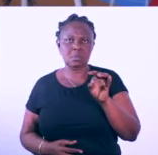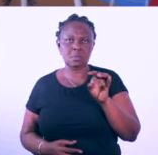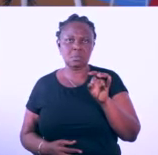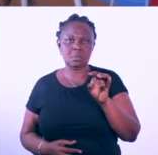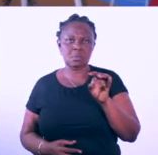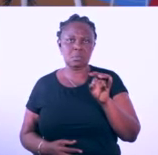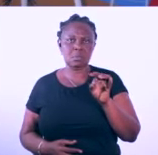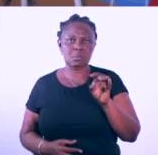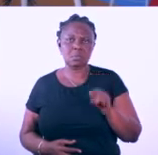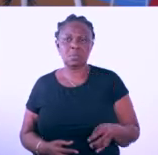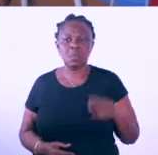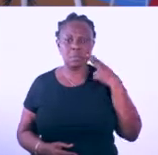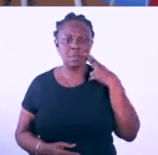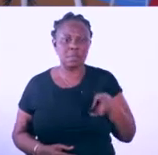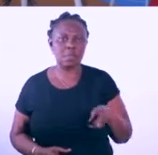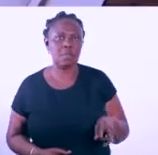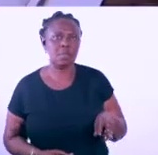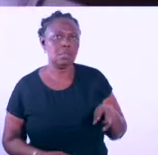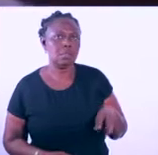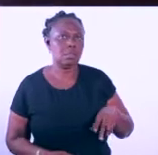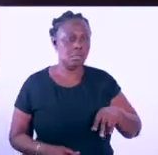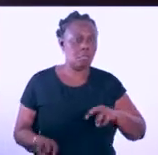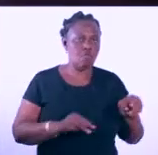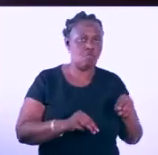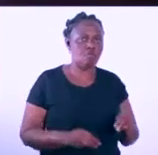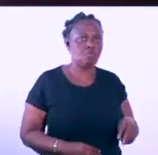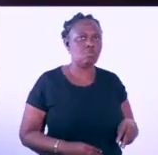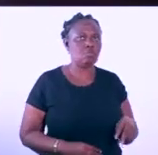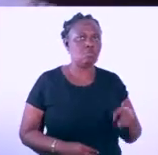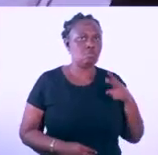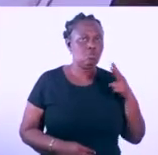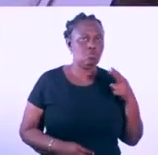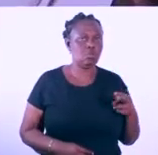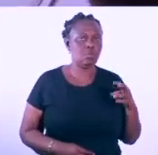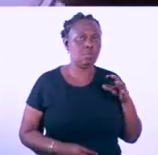Let's go to 2 digits. 20,